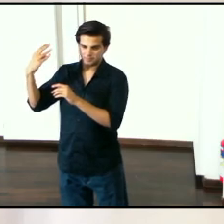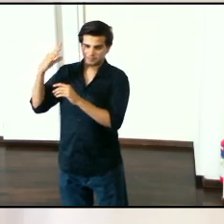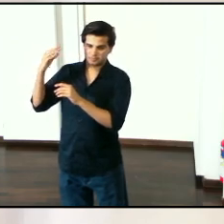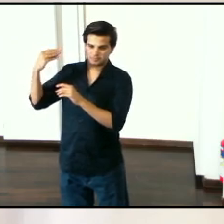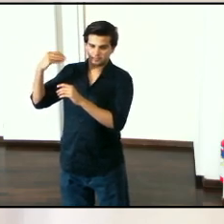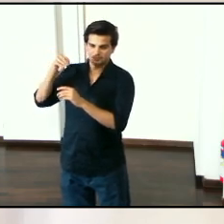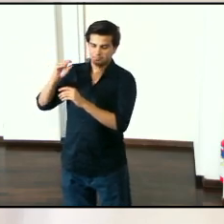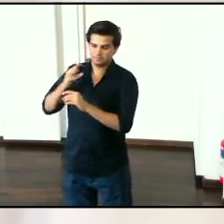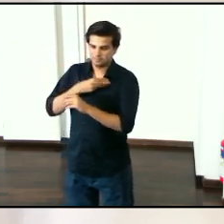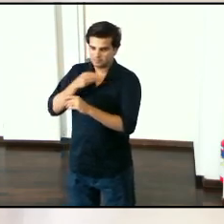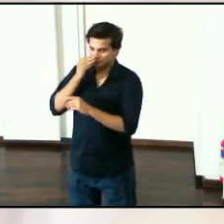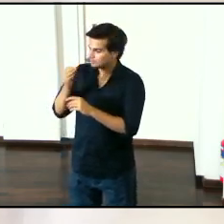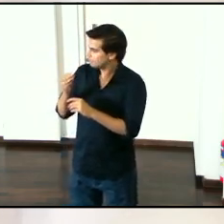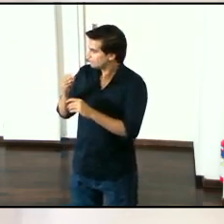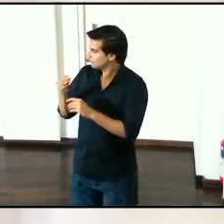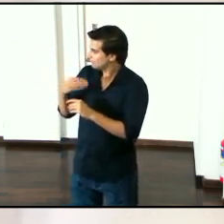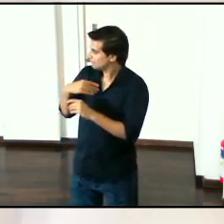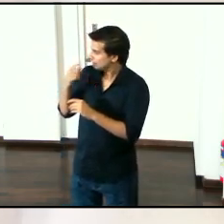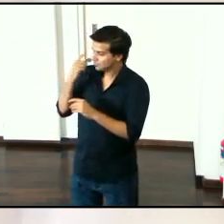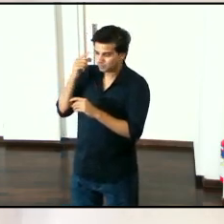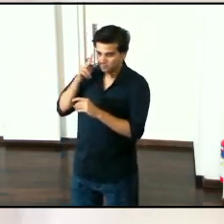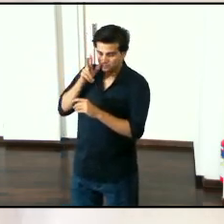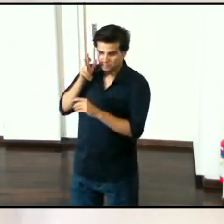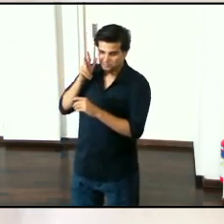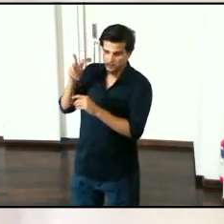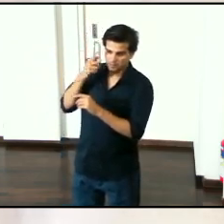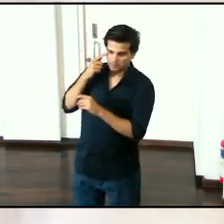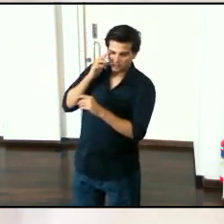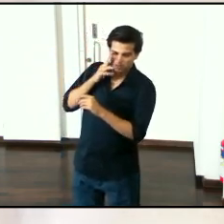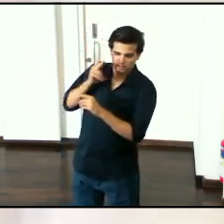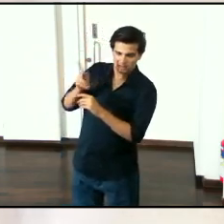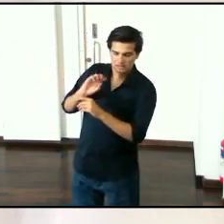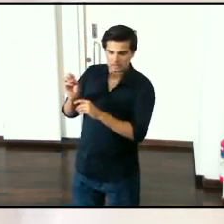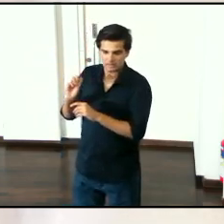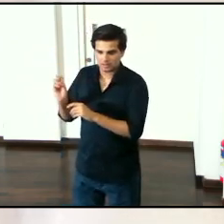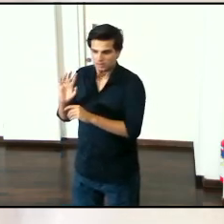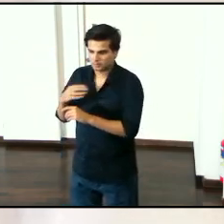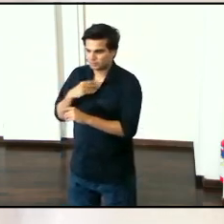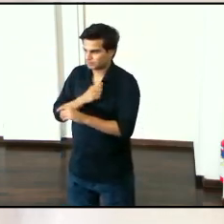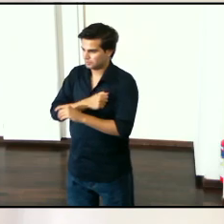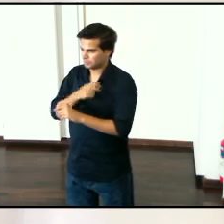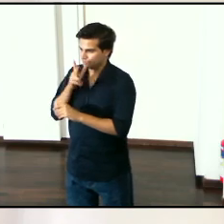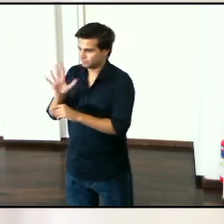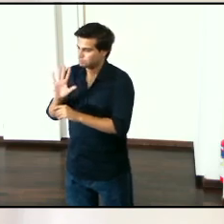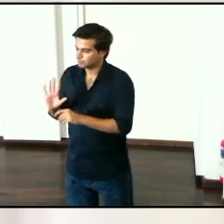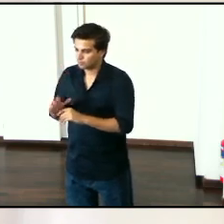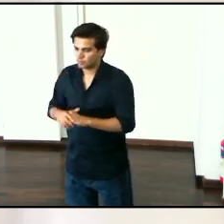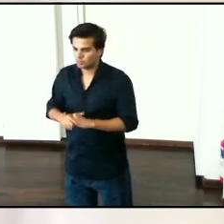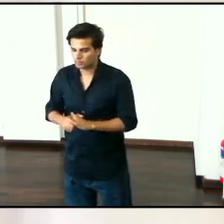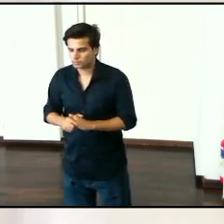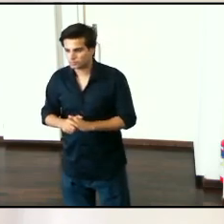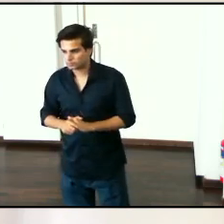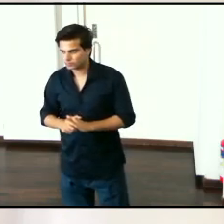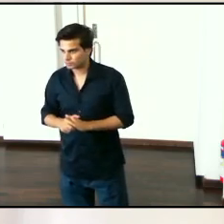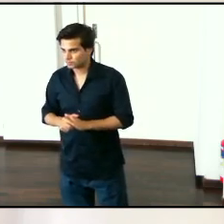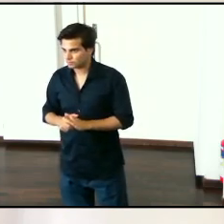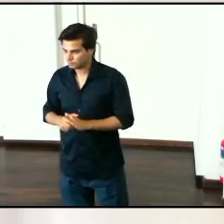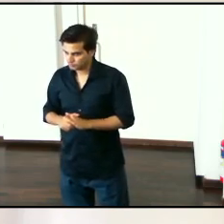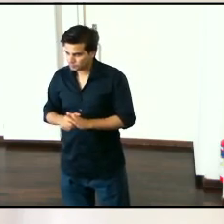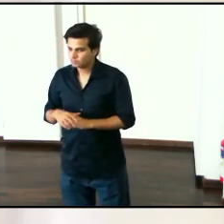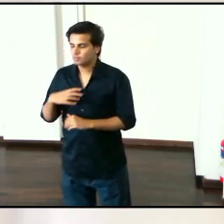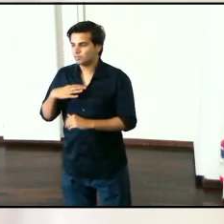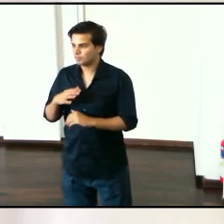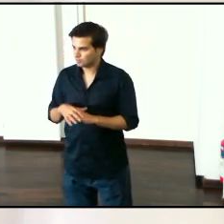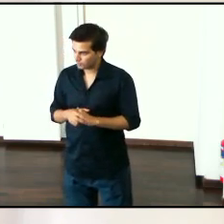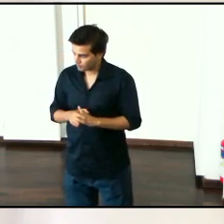so there's a part of me that's going slightly blind in this eye. So I think it's important